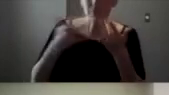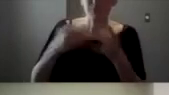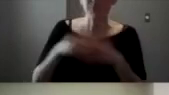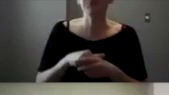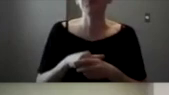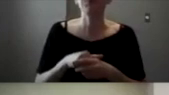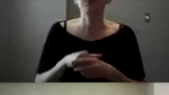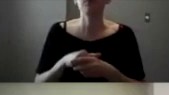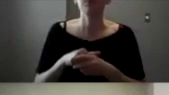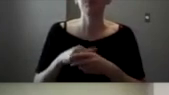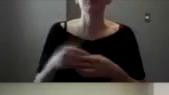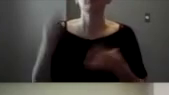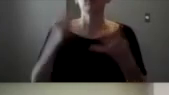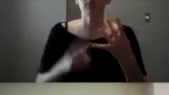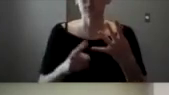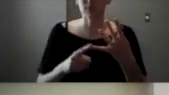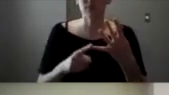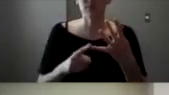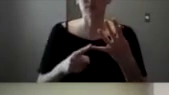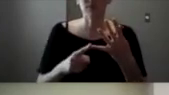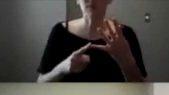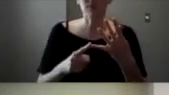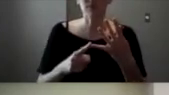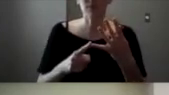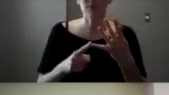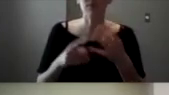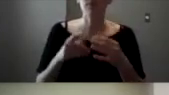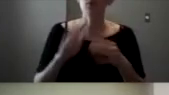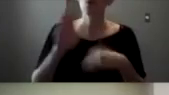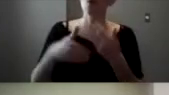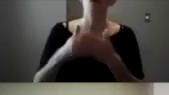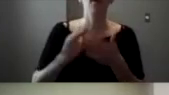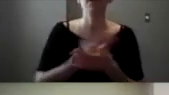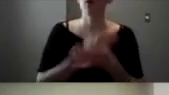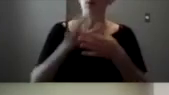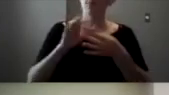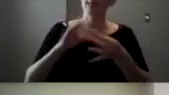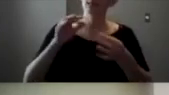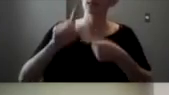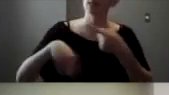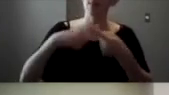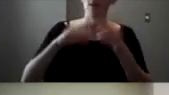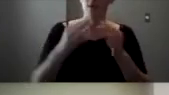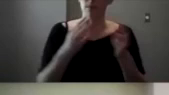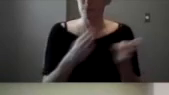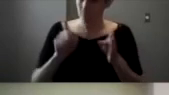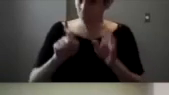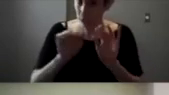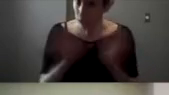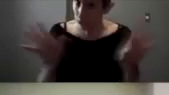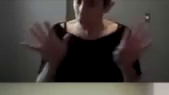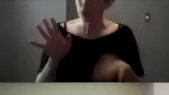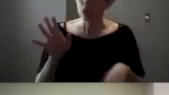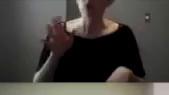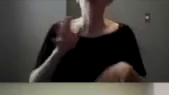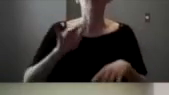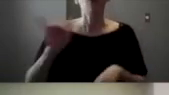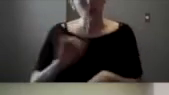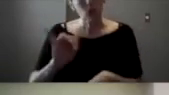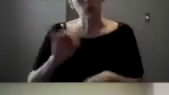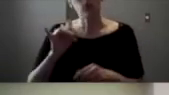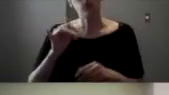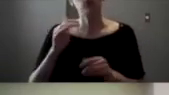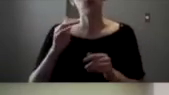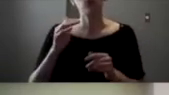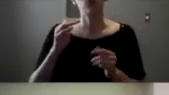have to be very clear about not only all of our messages regarding family planning, as we've been discussing, but also our understanding